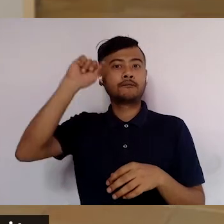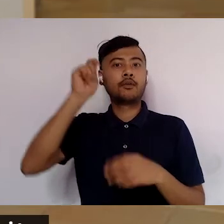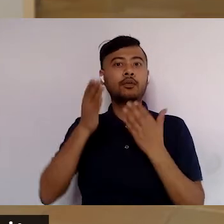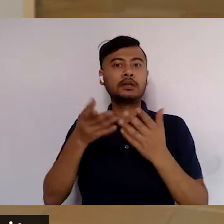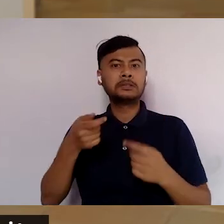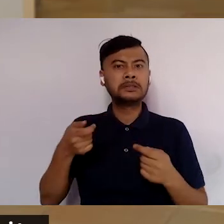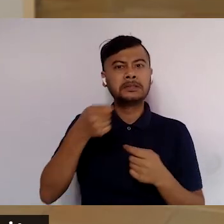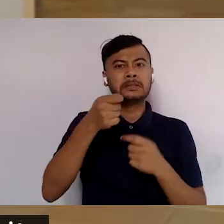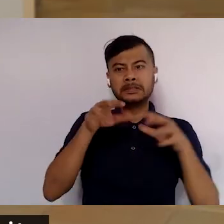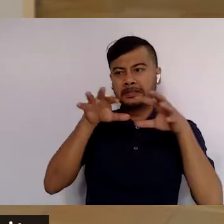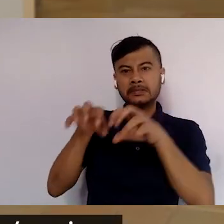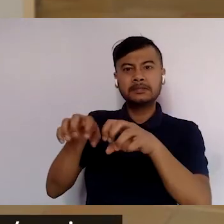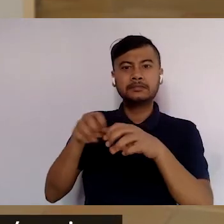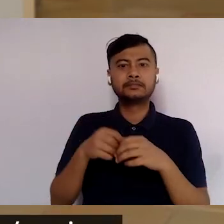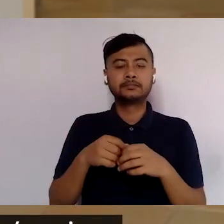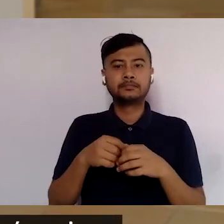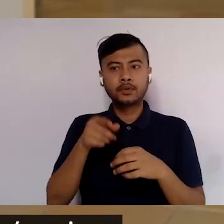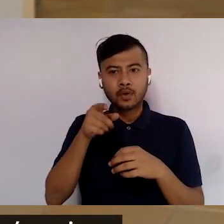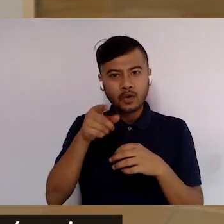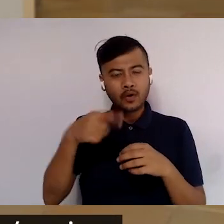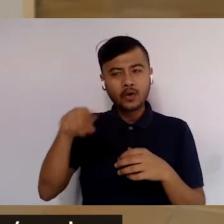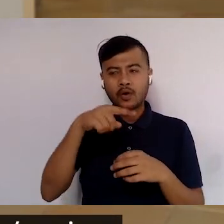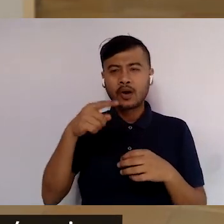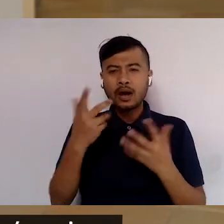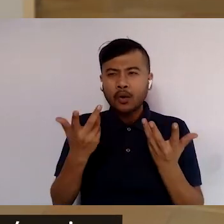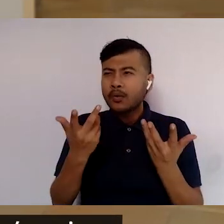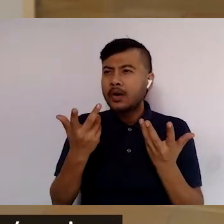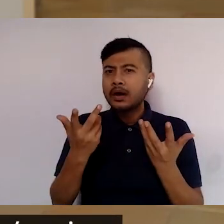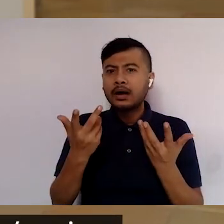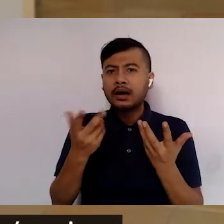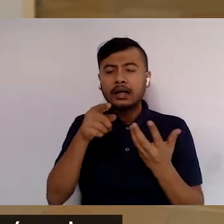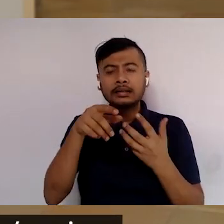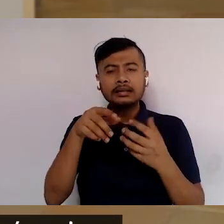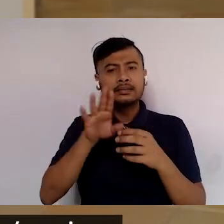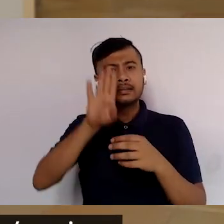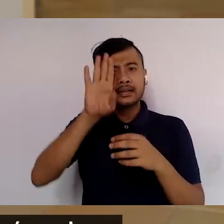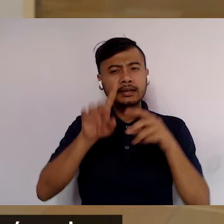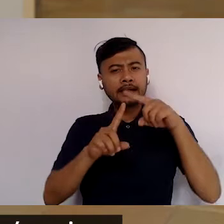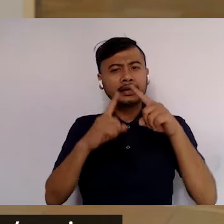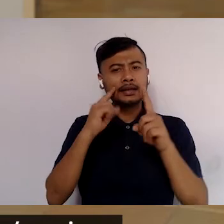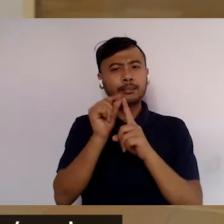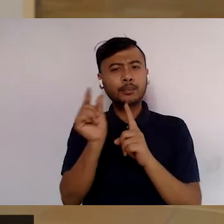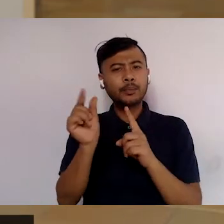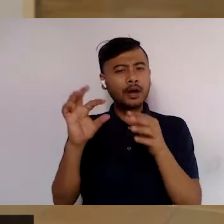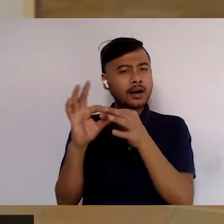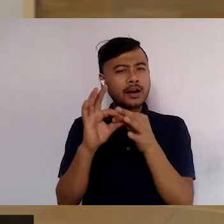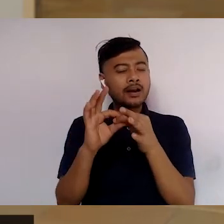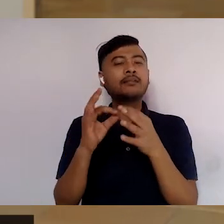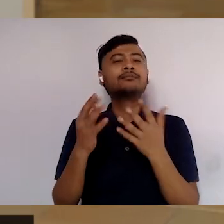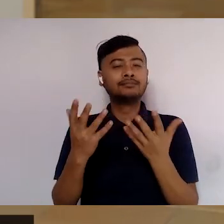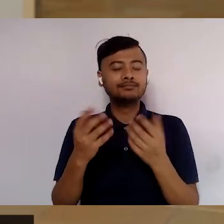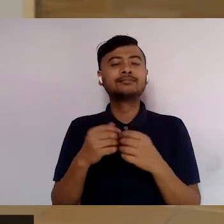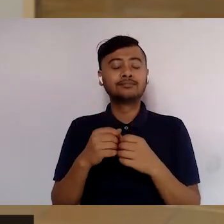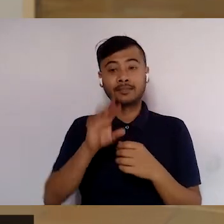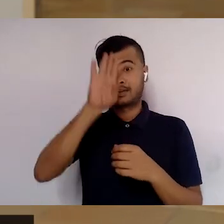an amusing curiosity, in fact represents a fundamental aspect of Tipu Sultan's reign. It's a